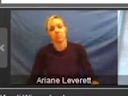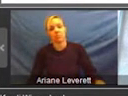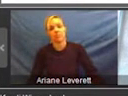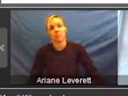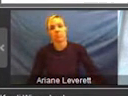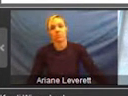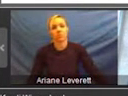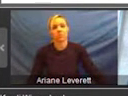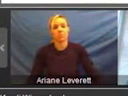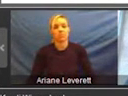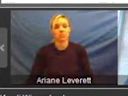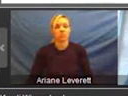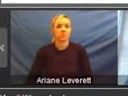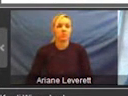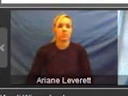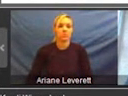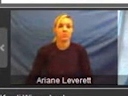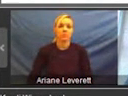through it.